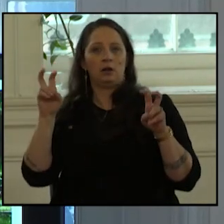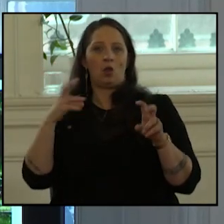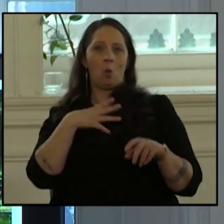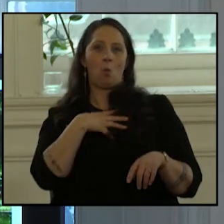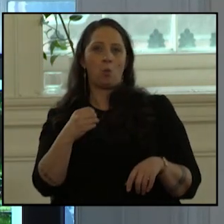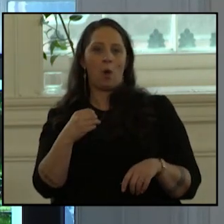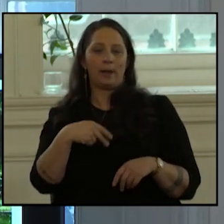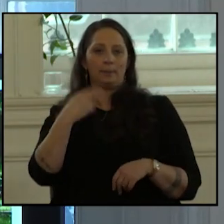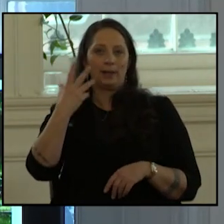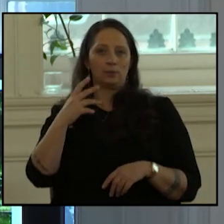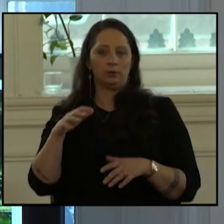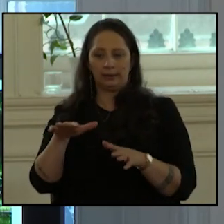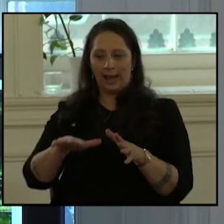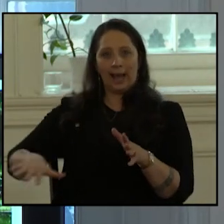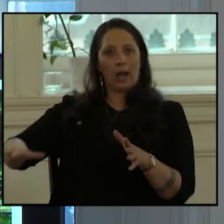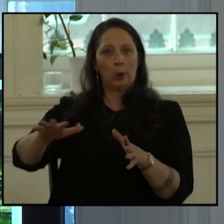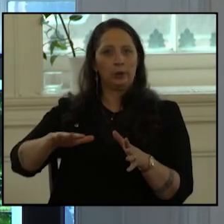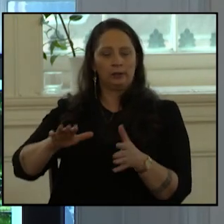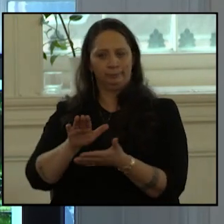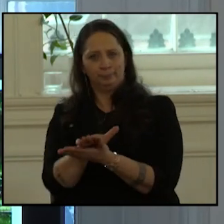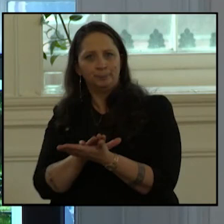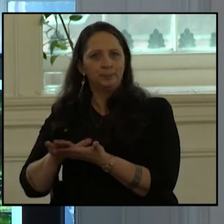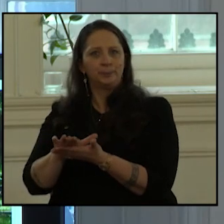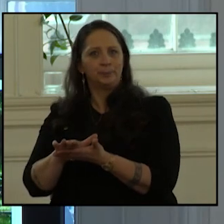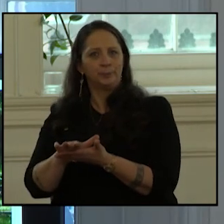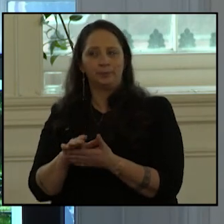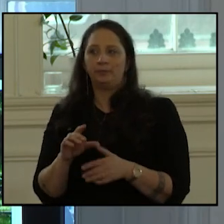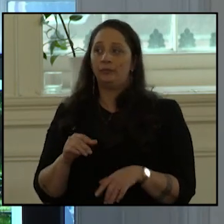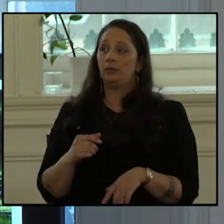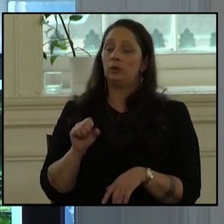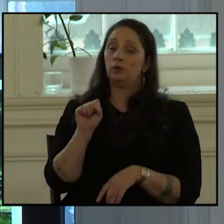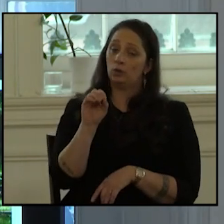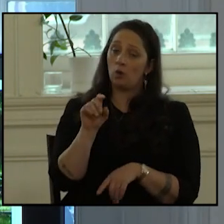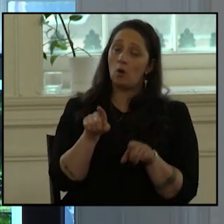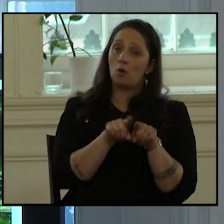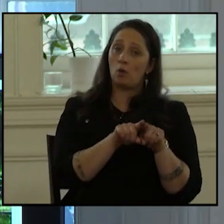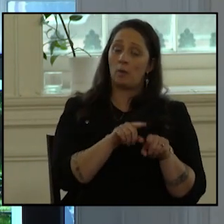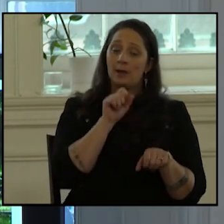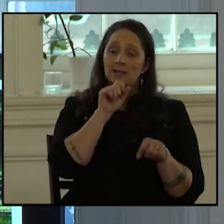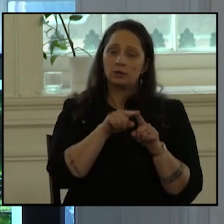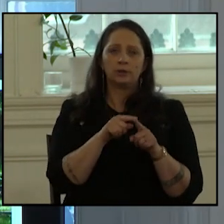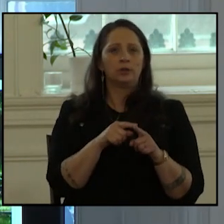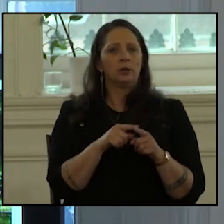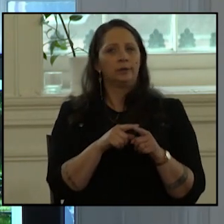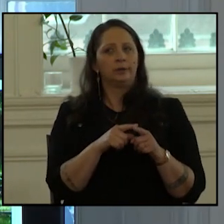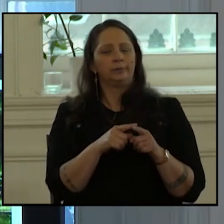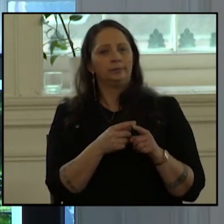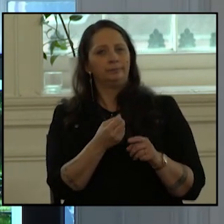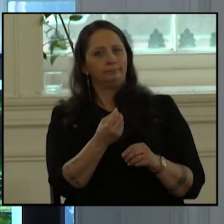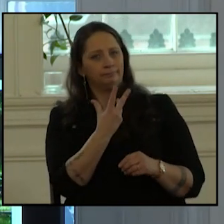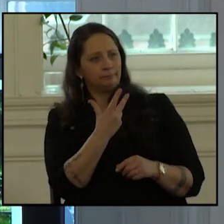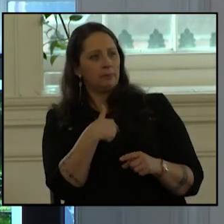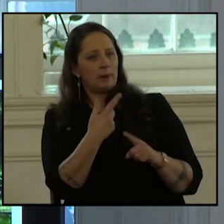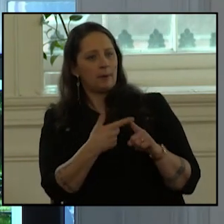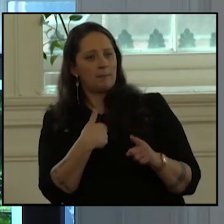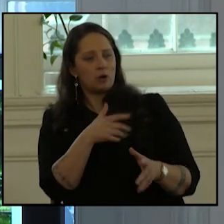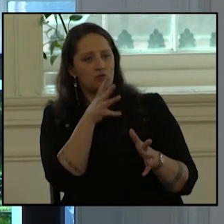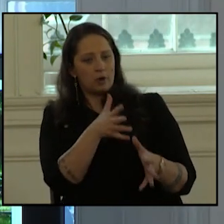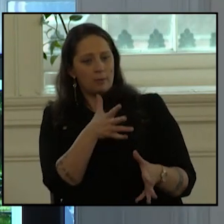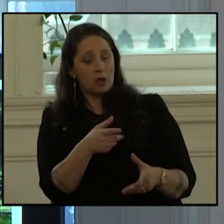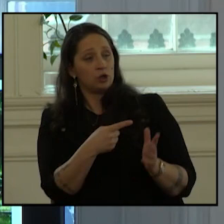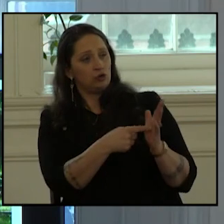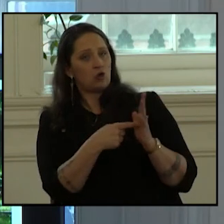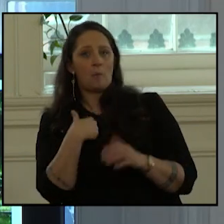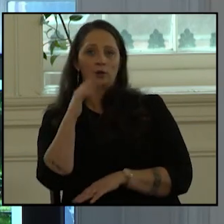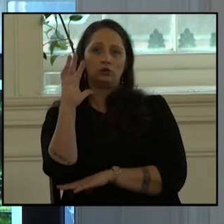behind it. And so my sister also told me about my grandmother. And she showed me a tree